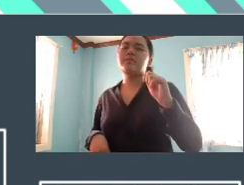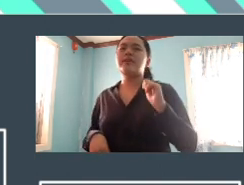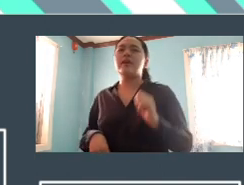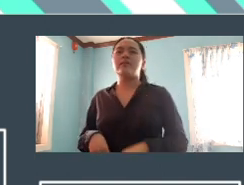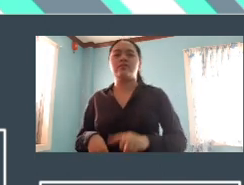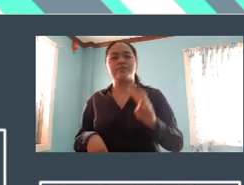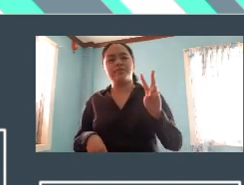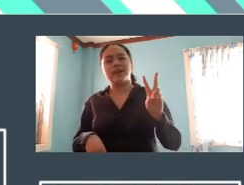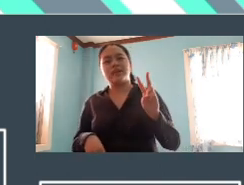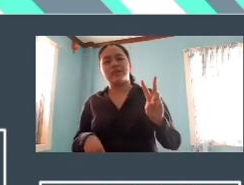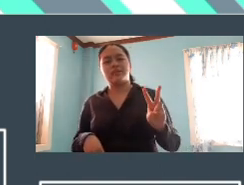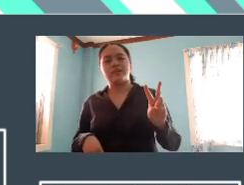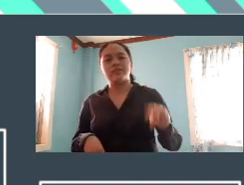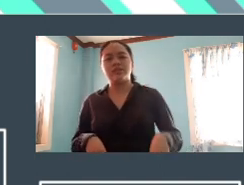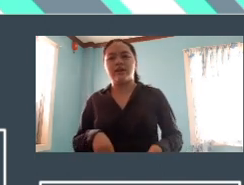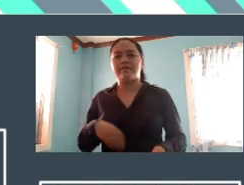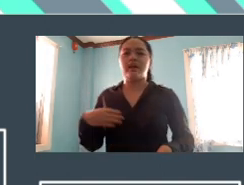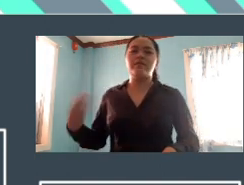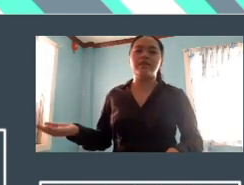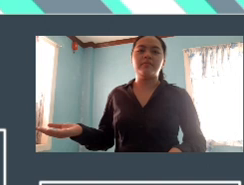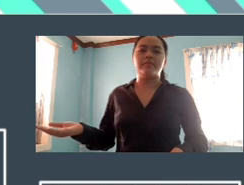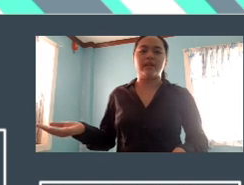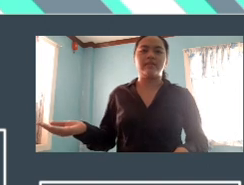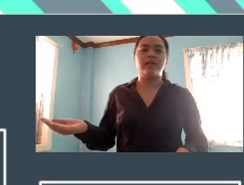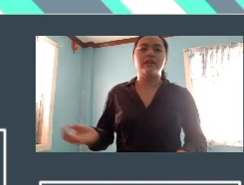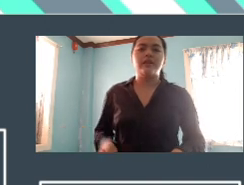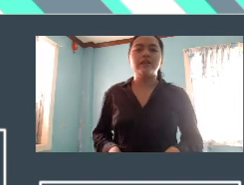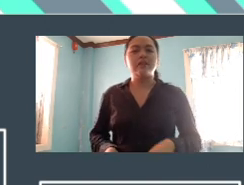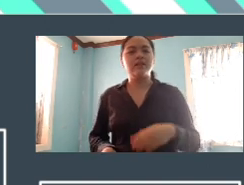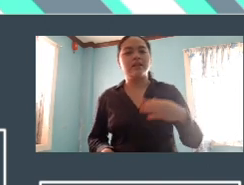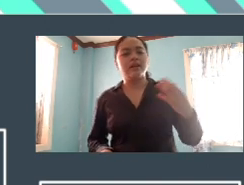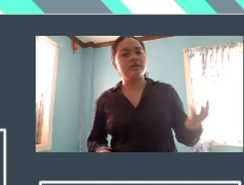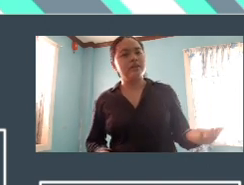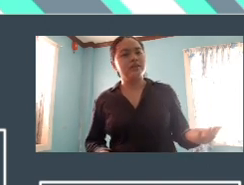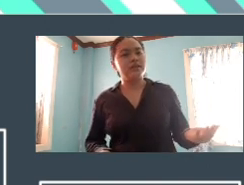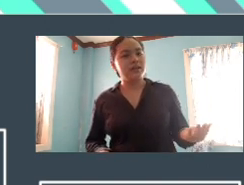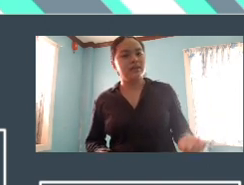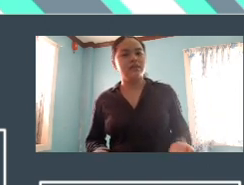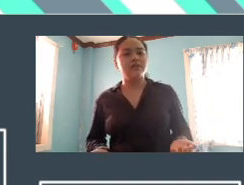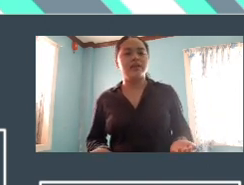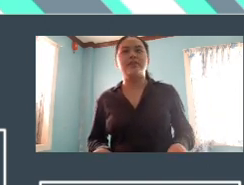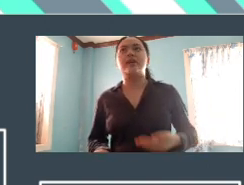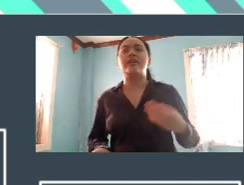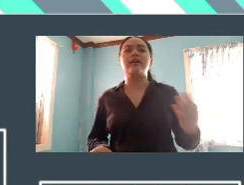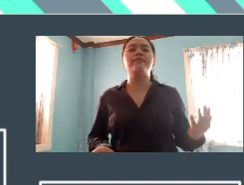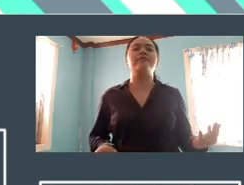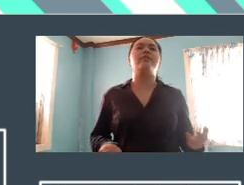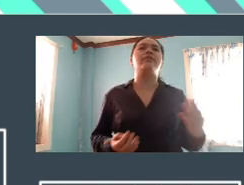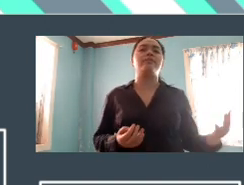Now the plants has two categories, which is the flowering plants, and the another one, second category, is